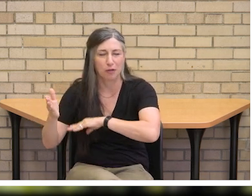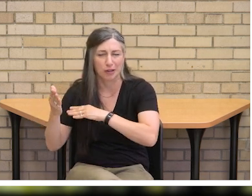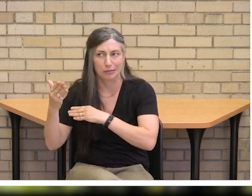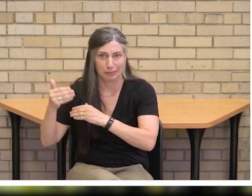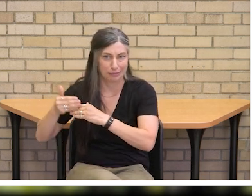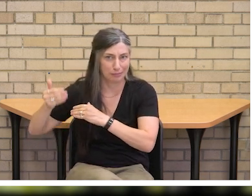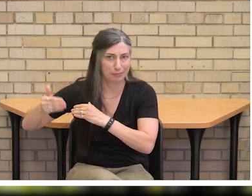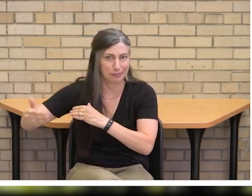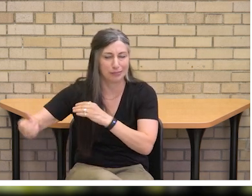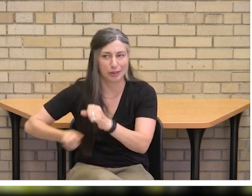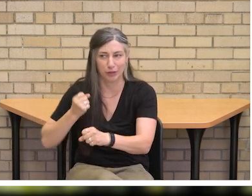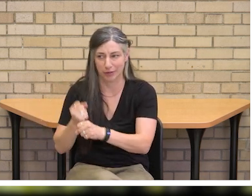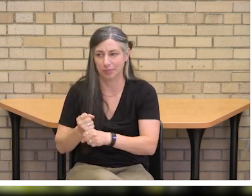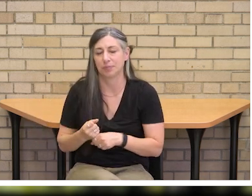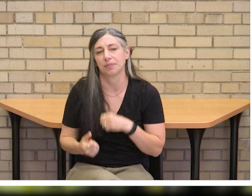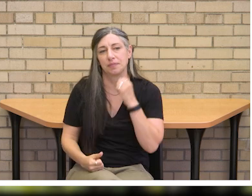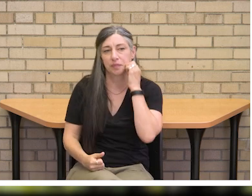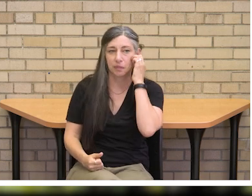years.